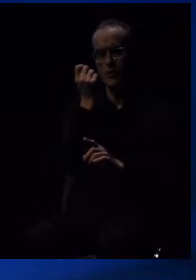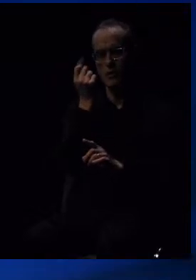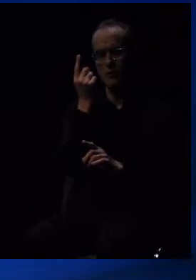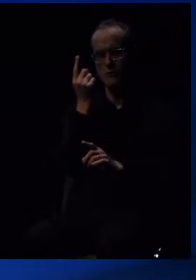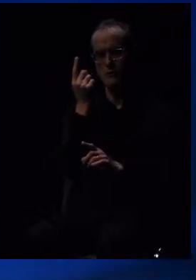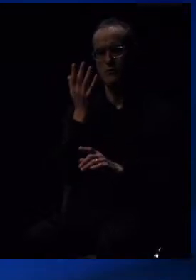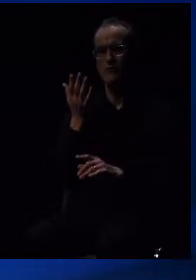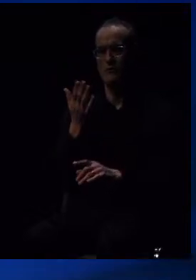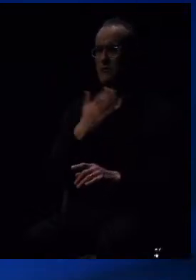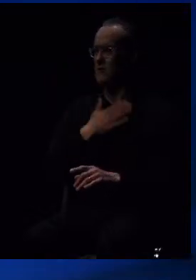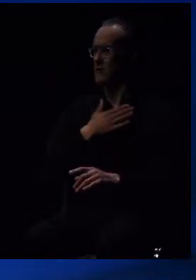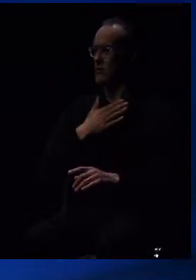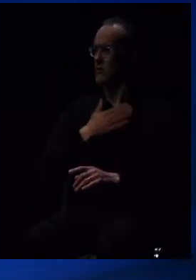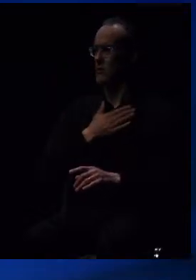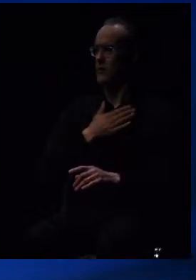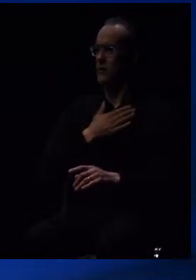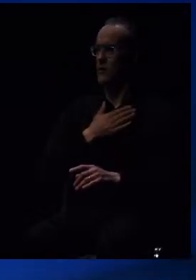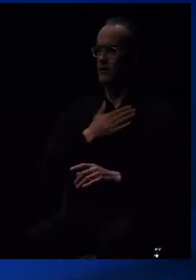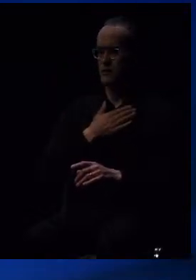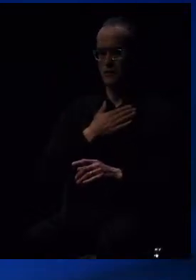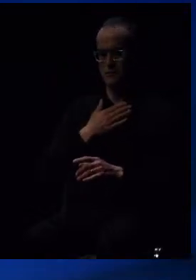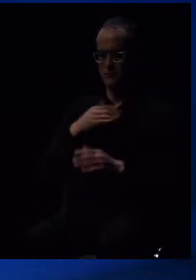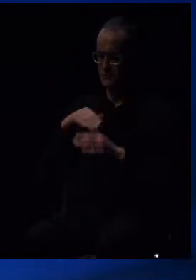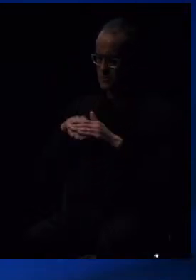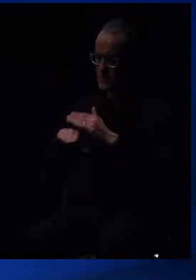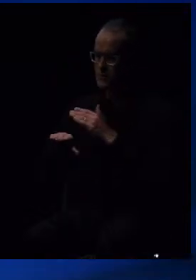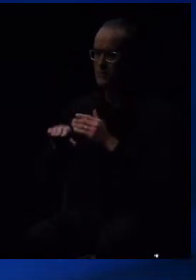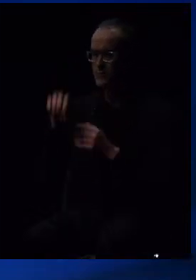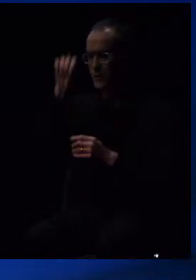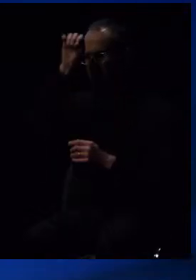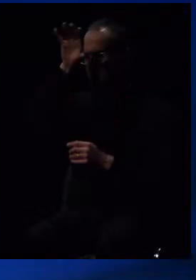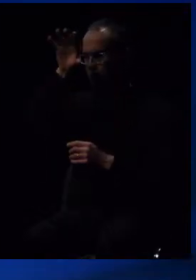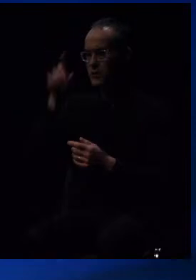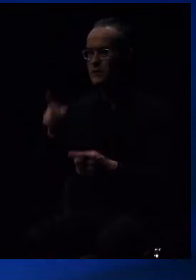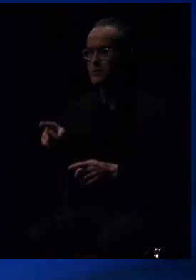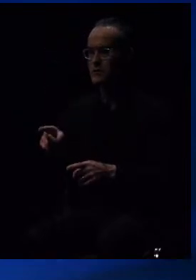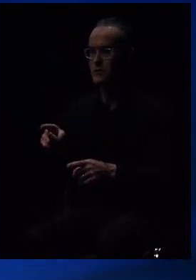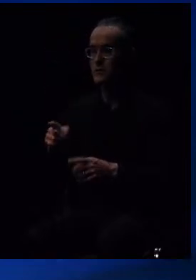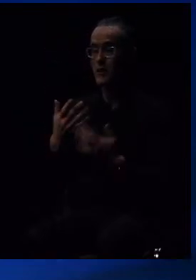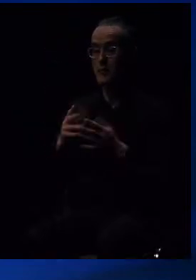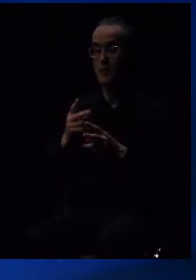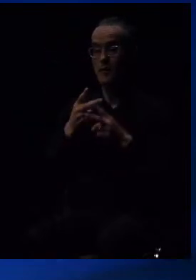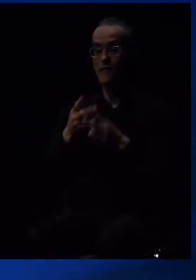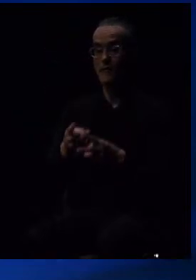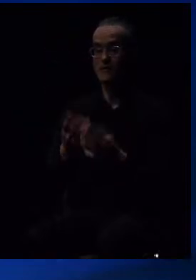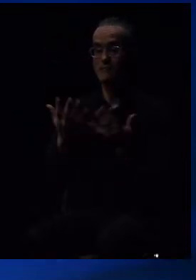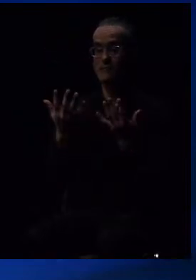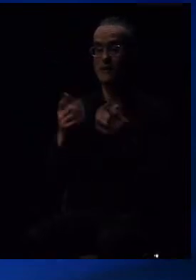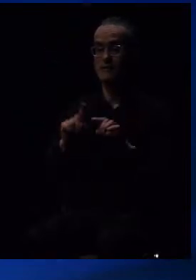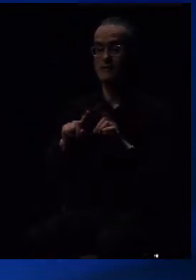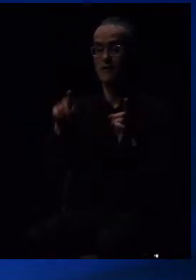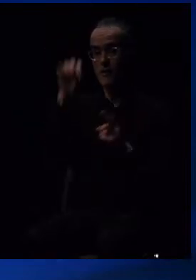see these mines, and we just went. I think we visited about 10 of them in all Europe.